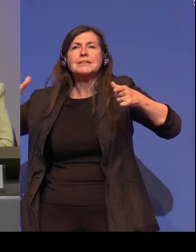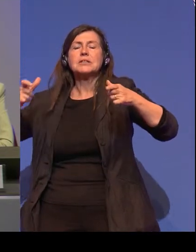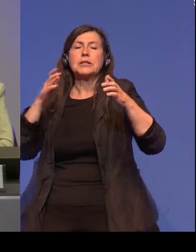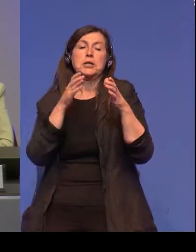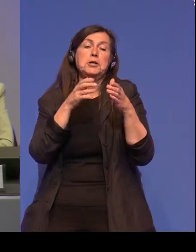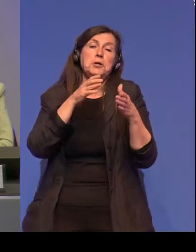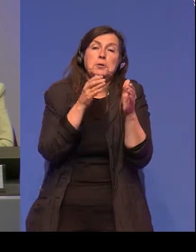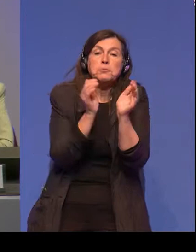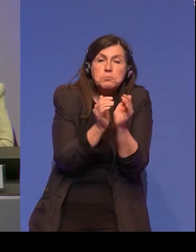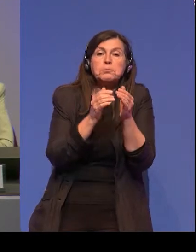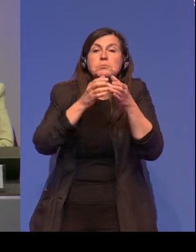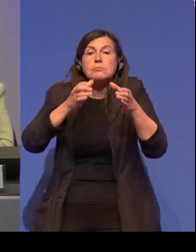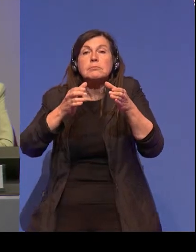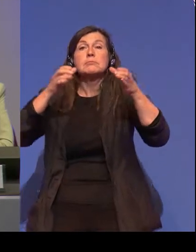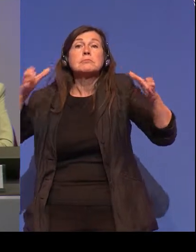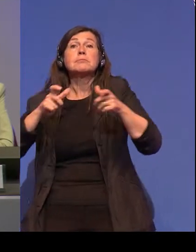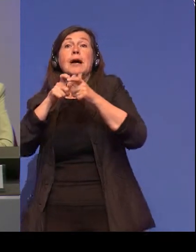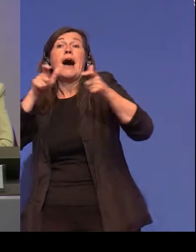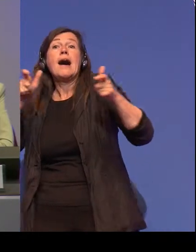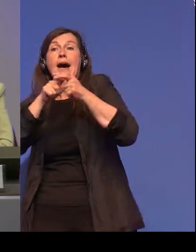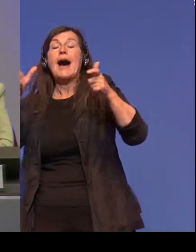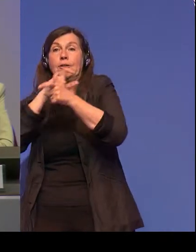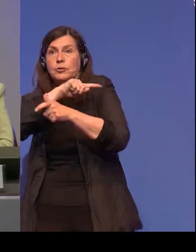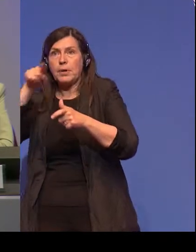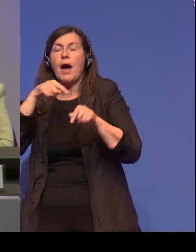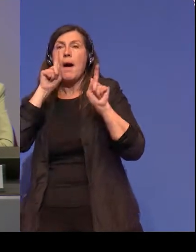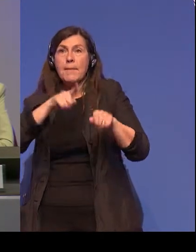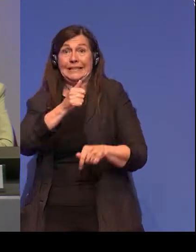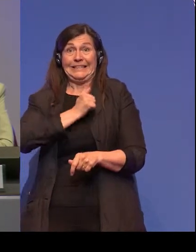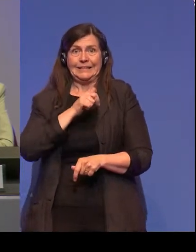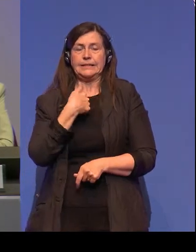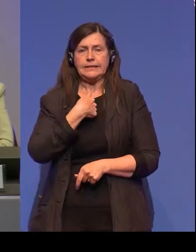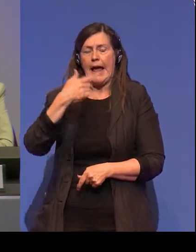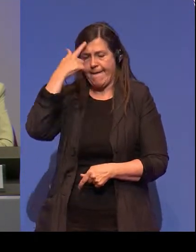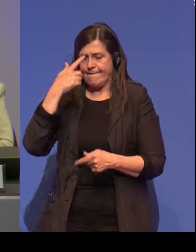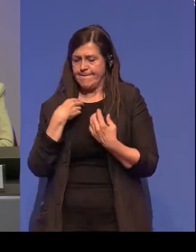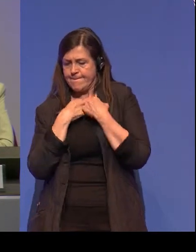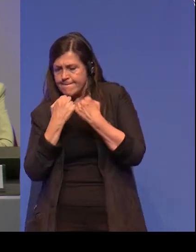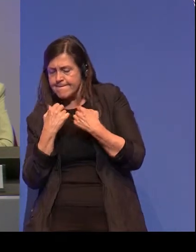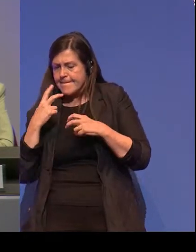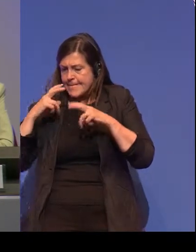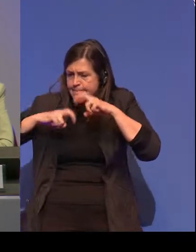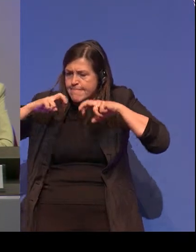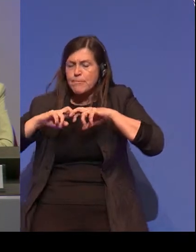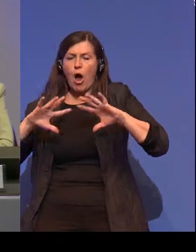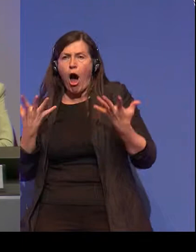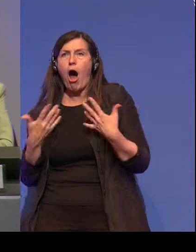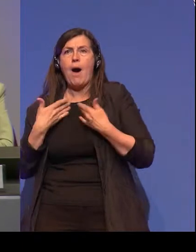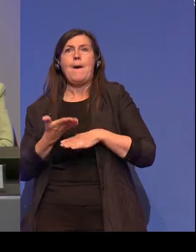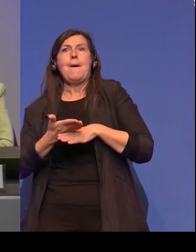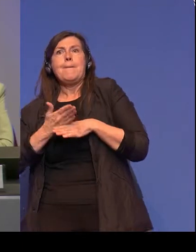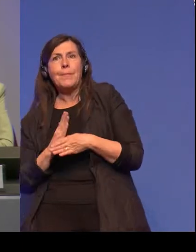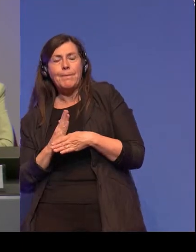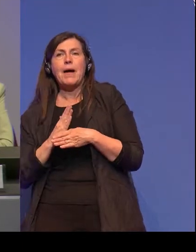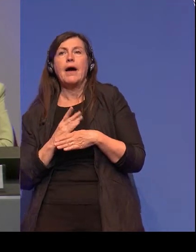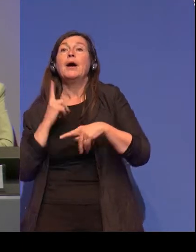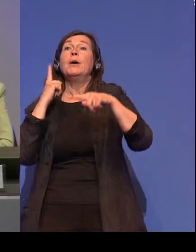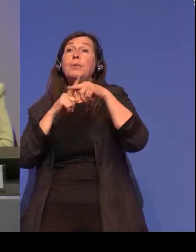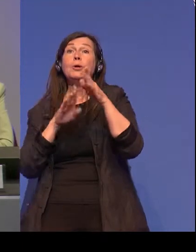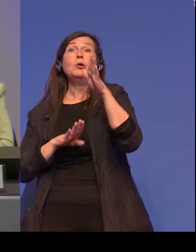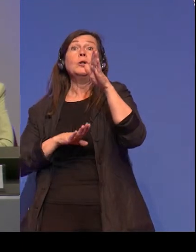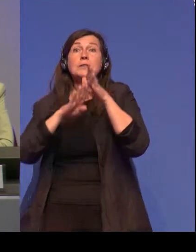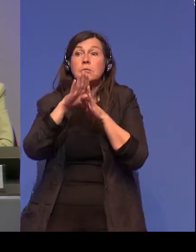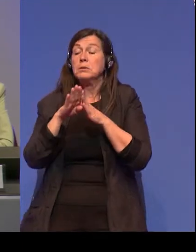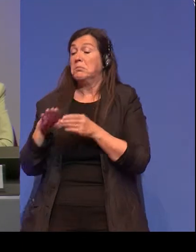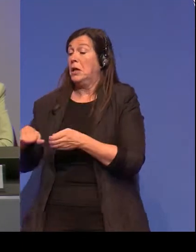enterprises to be able to comprehensively prepare for and respond to disaster events, and ideally interlink them with the development of national